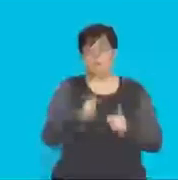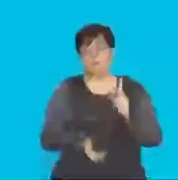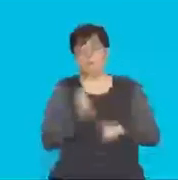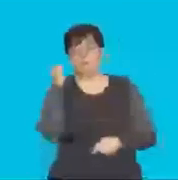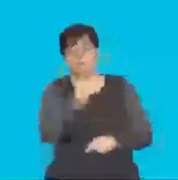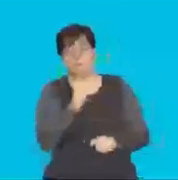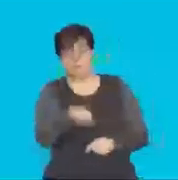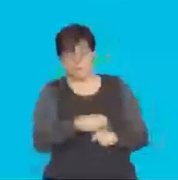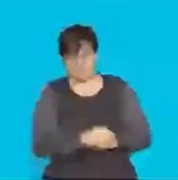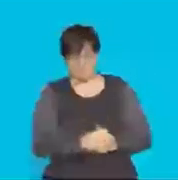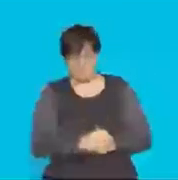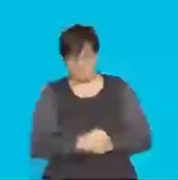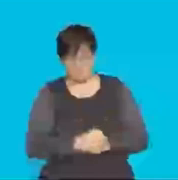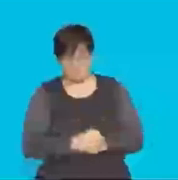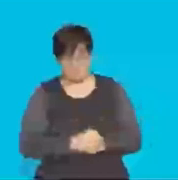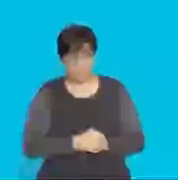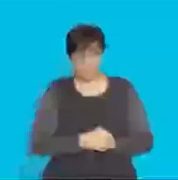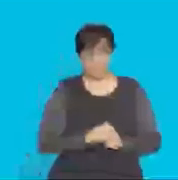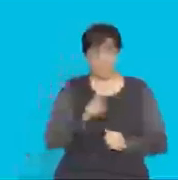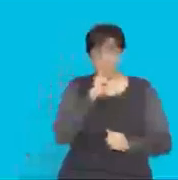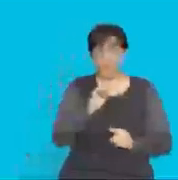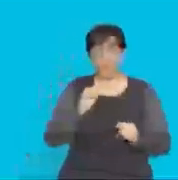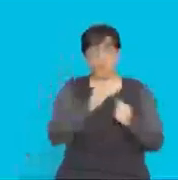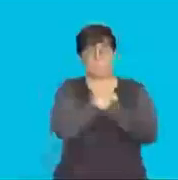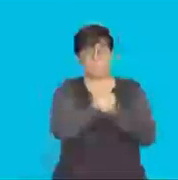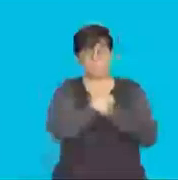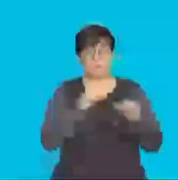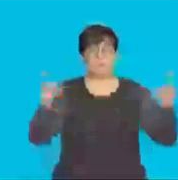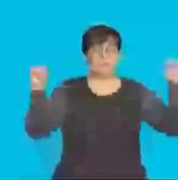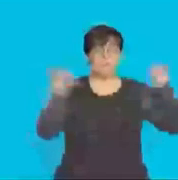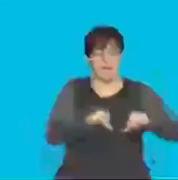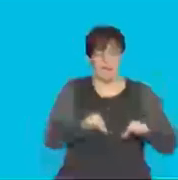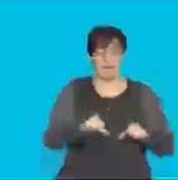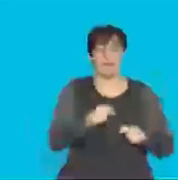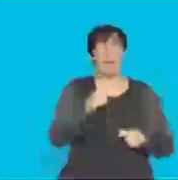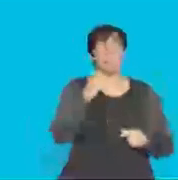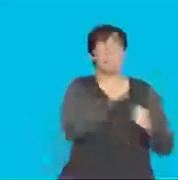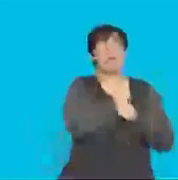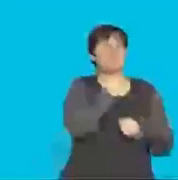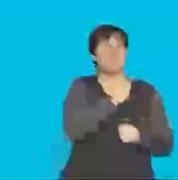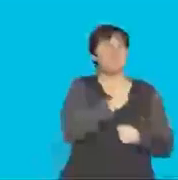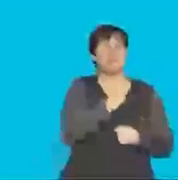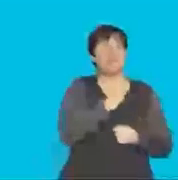first foal, if we look at the parents, and I'm going to go back to the parents we said was white